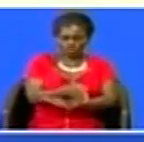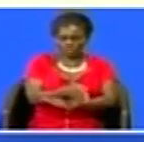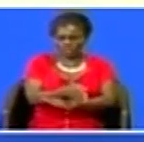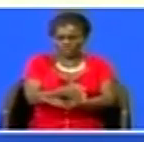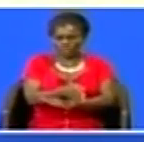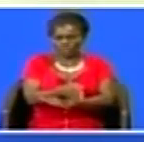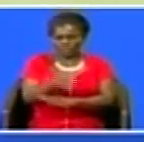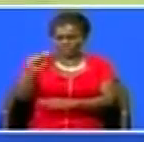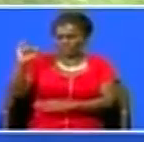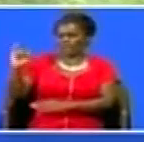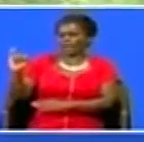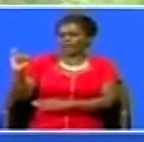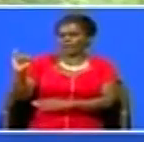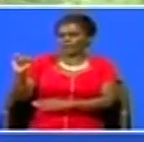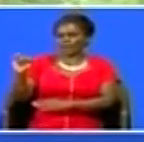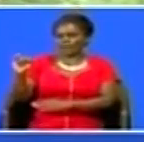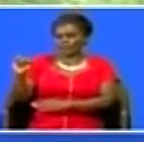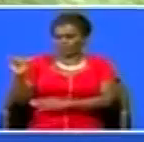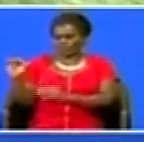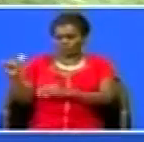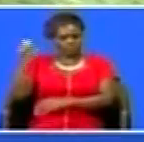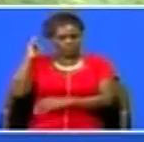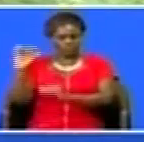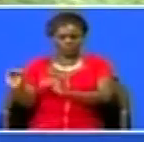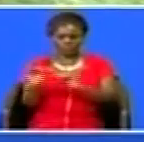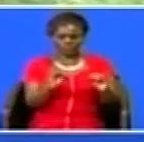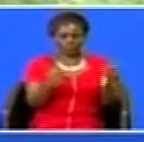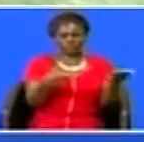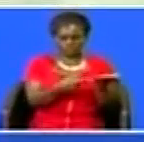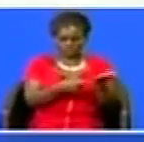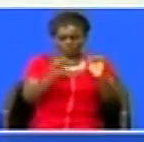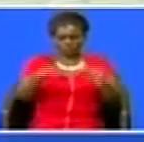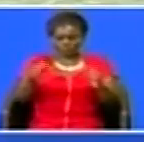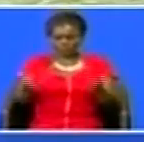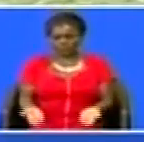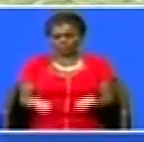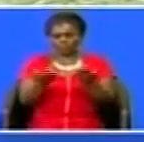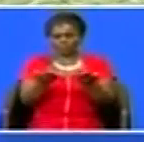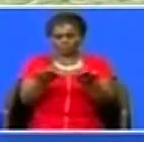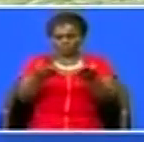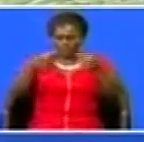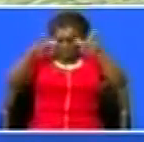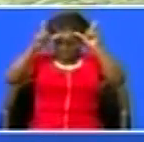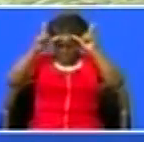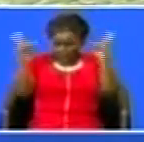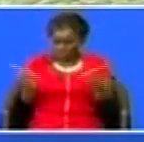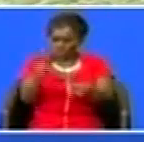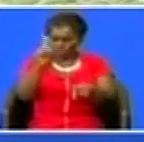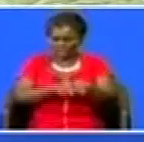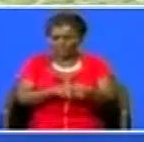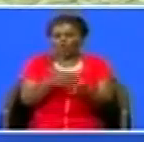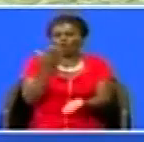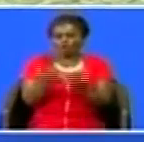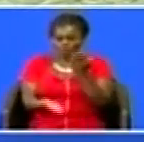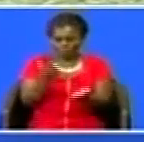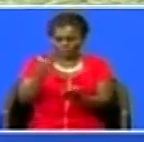inseminations until you get the pure ones. With the embryo transfer technology, one can improve their breeds in a shorter time compared to the use